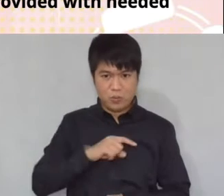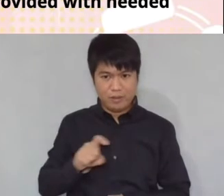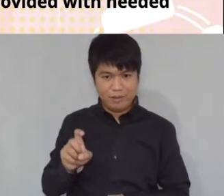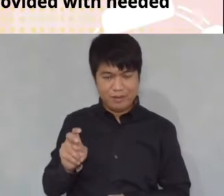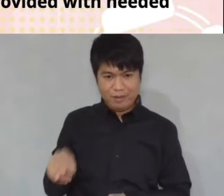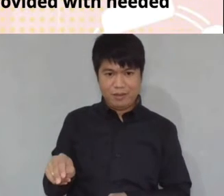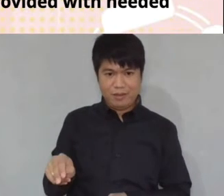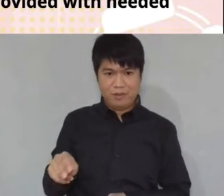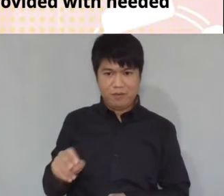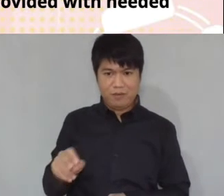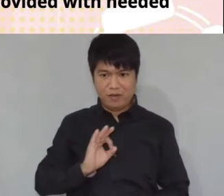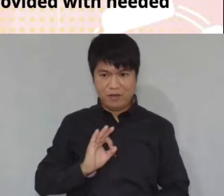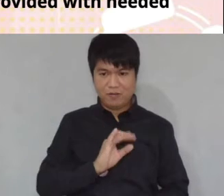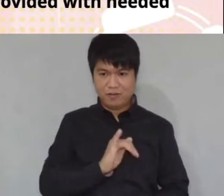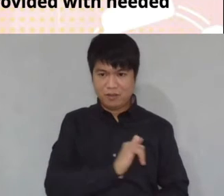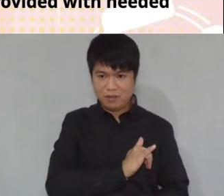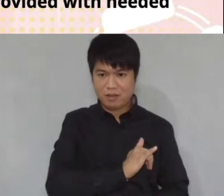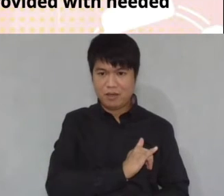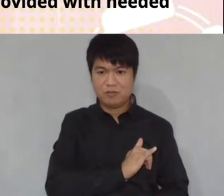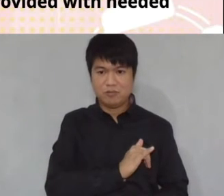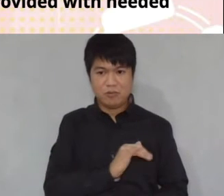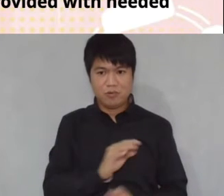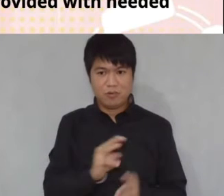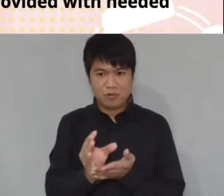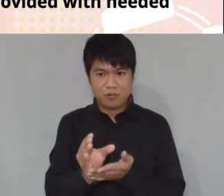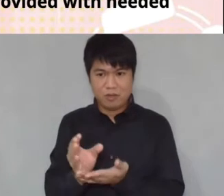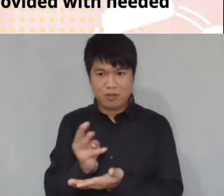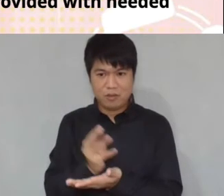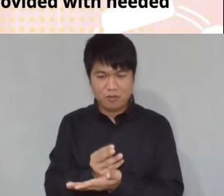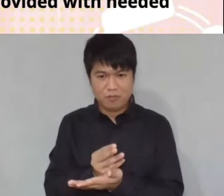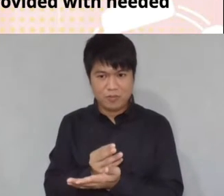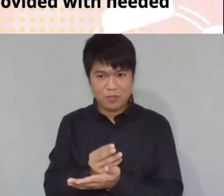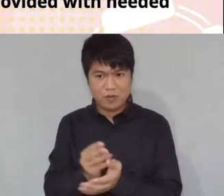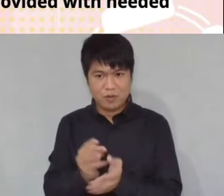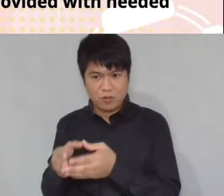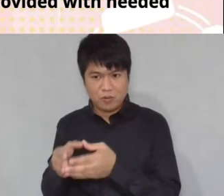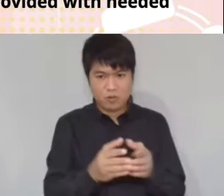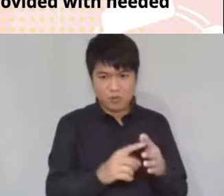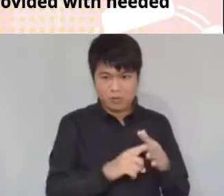our faculty and a curriculum committee of various disciplines to